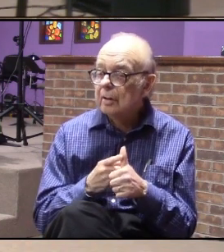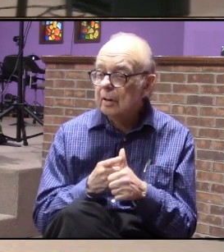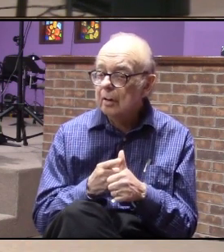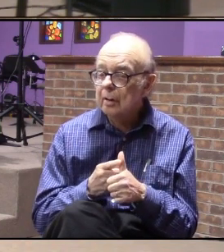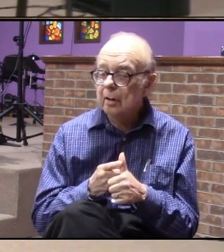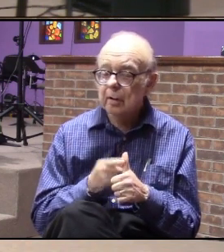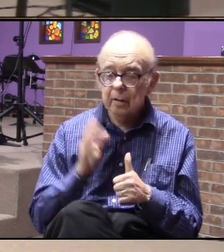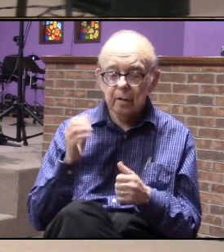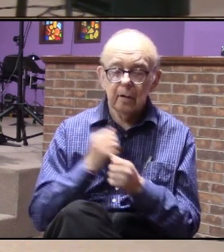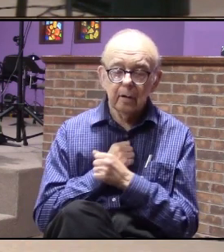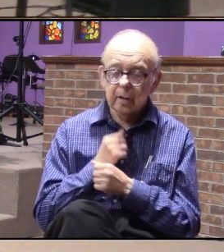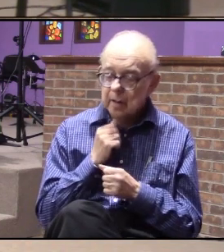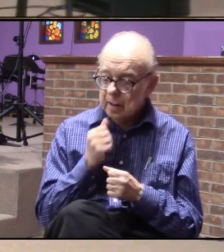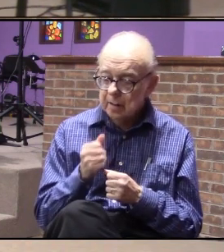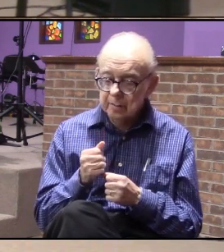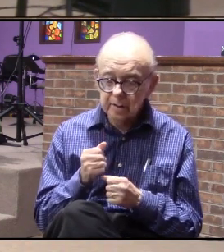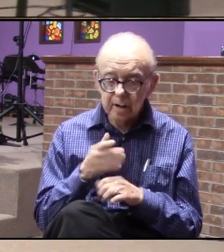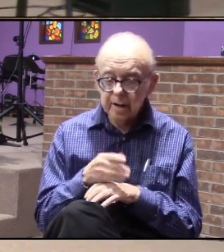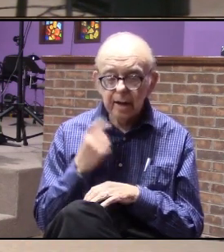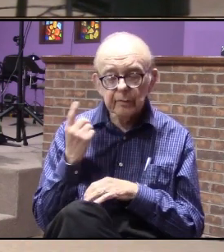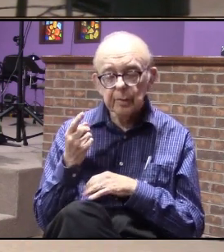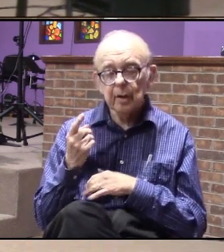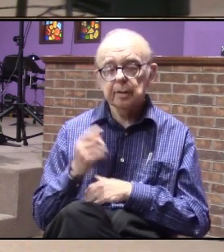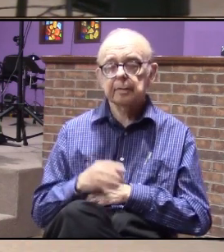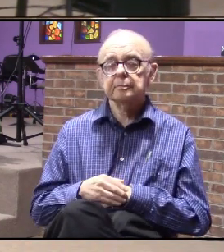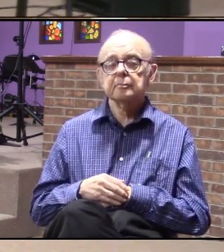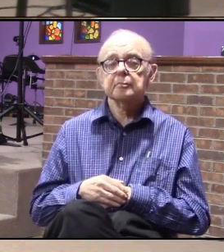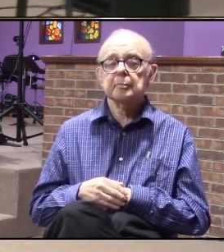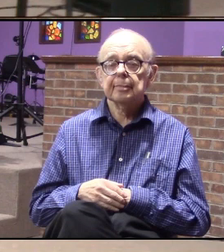His love for us was not an afterthought.